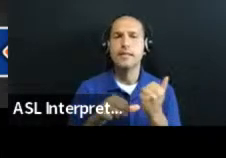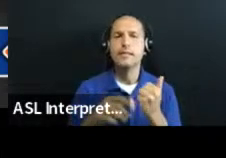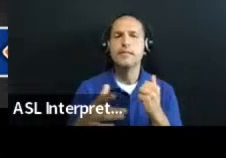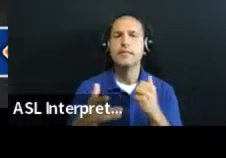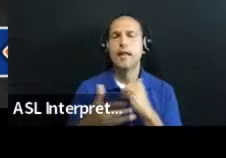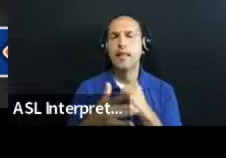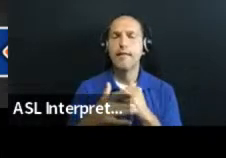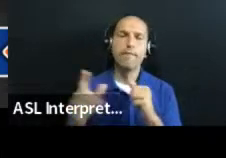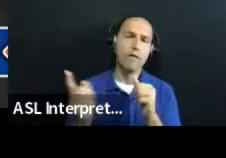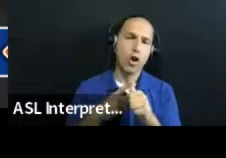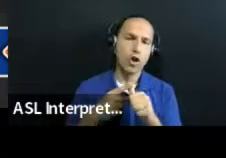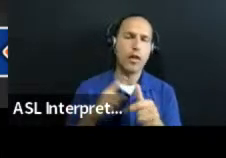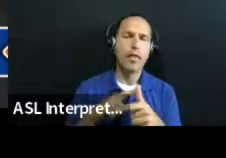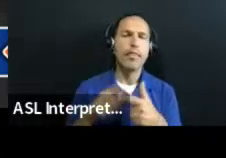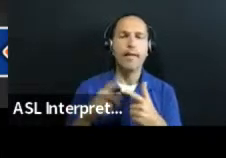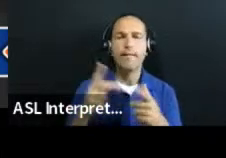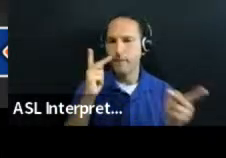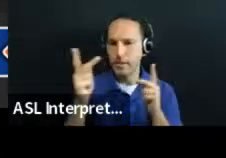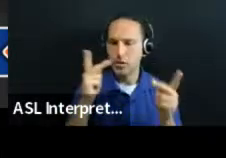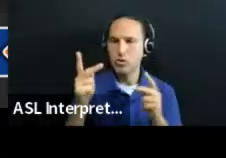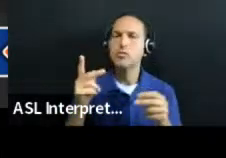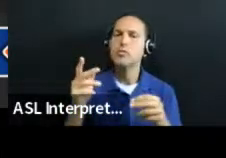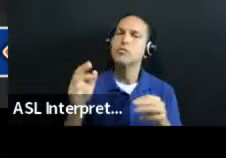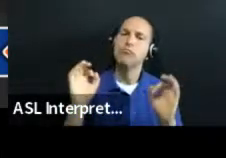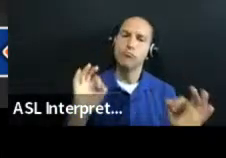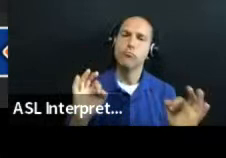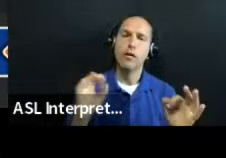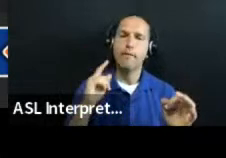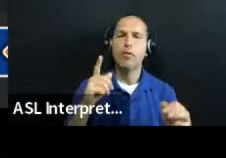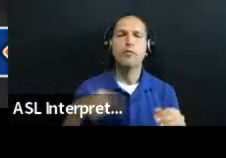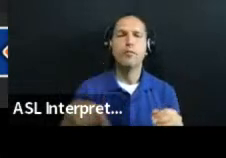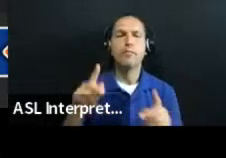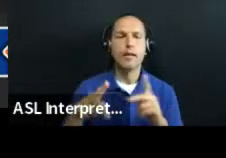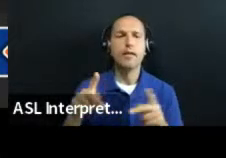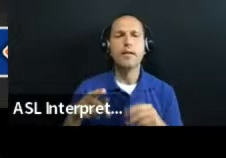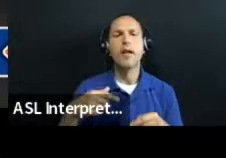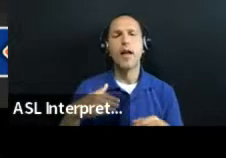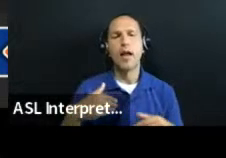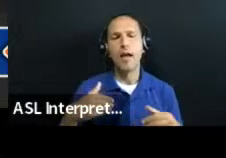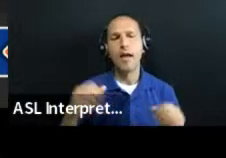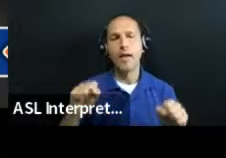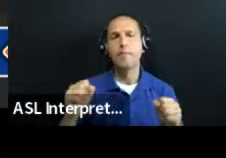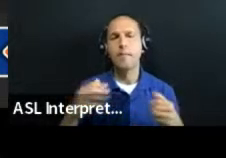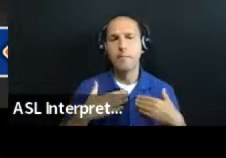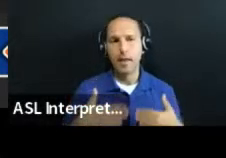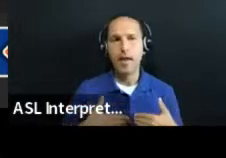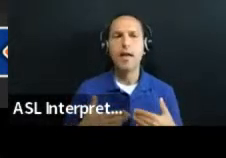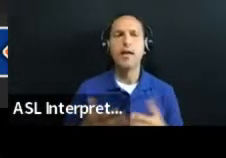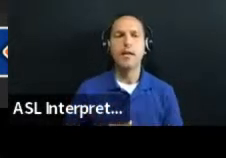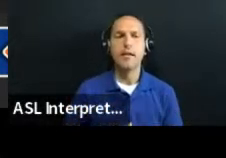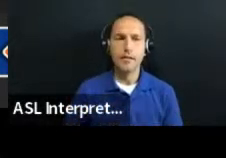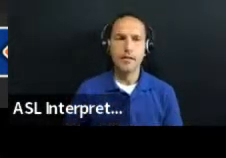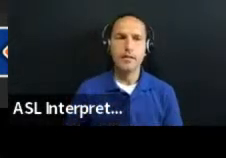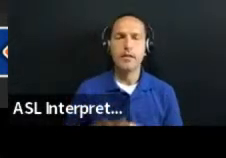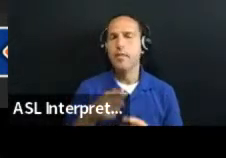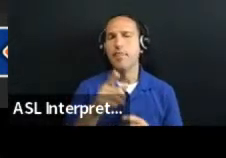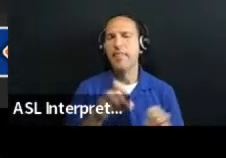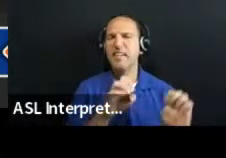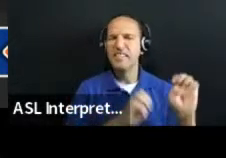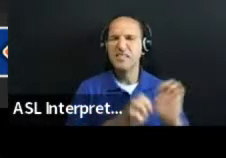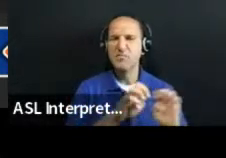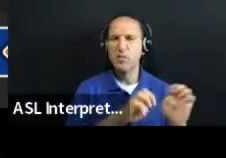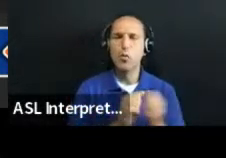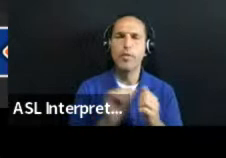it visually appealing to folks who are able-bodied. So we did this as an experiment with